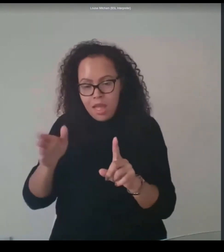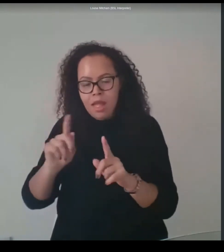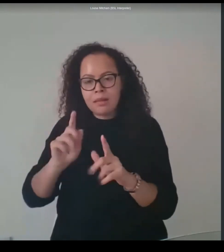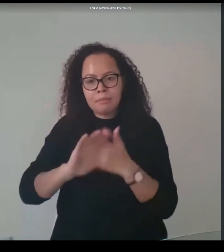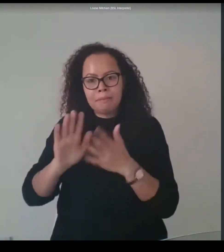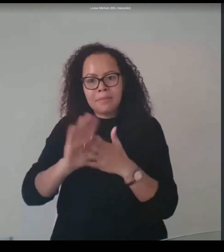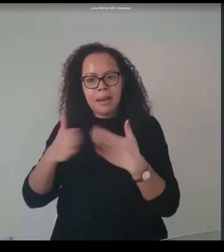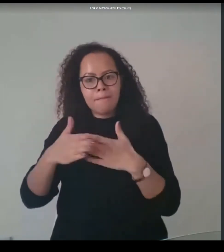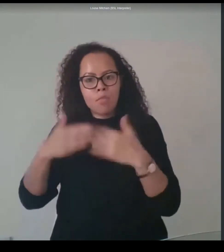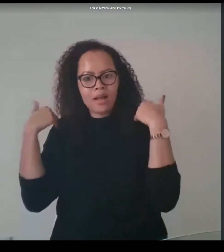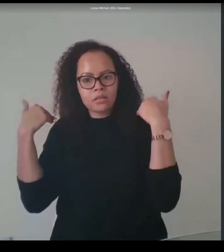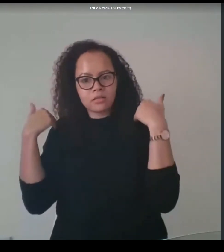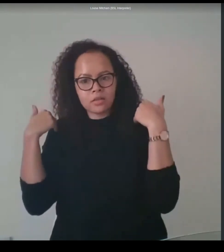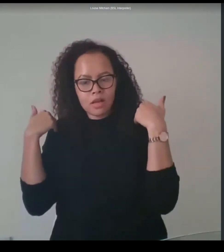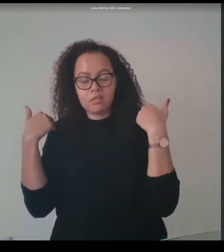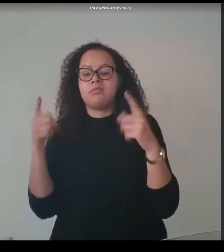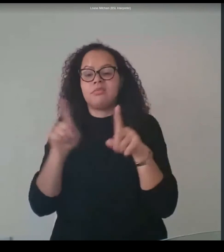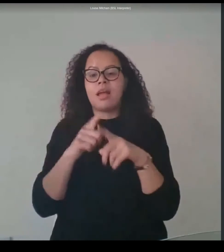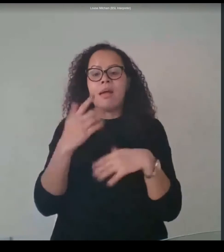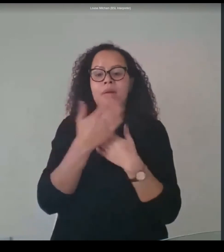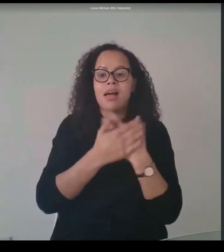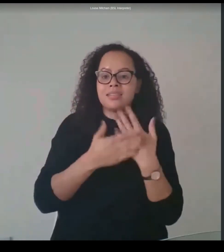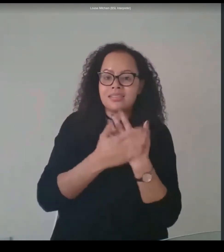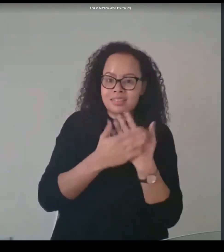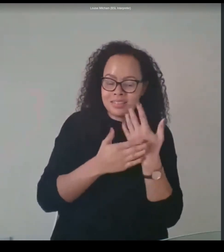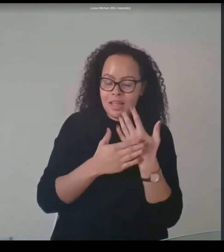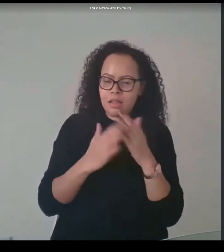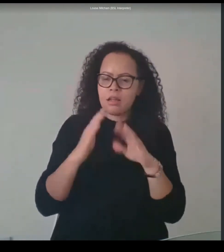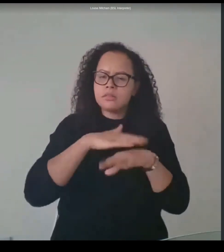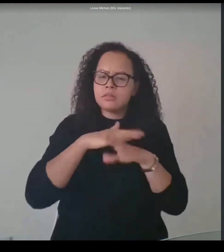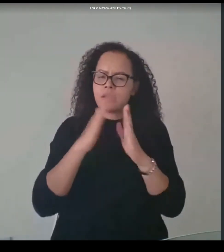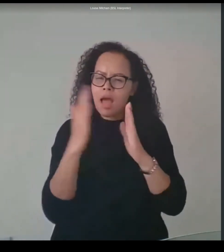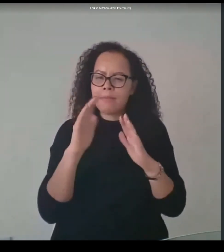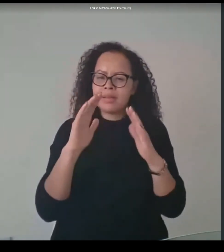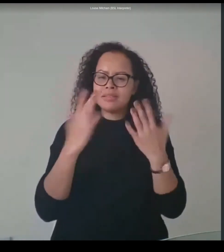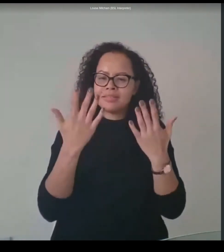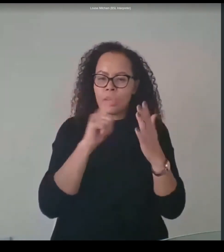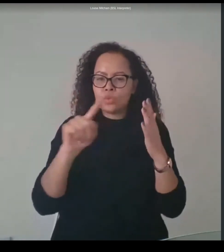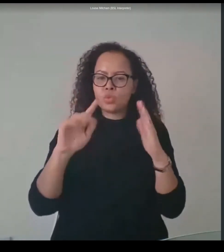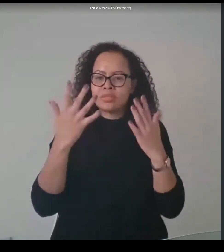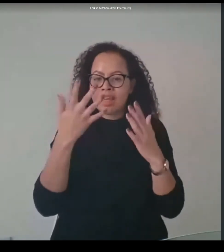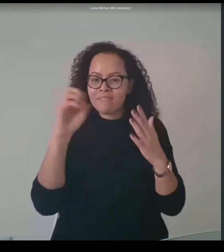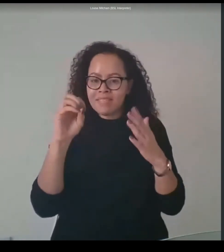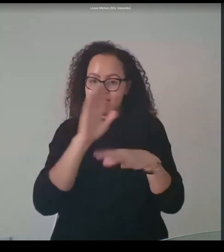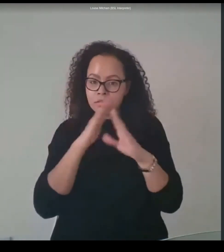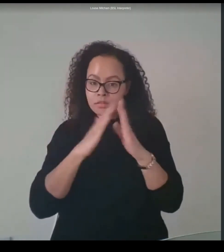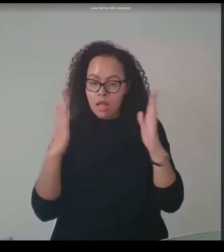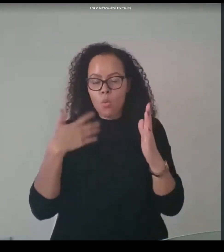On Saturdays between 10 and 10:50, we encourage families to tour different parks in the area. So